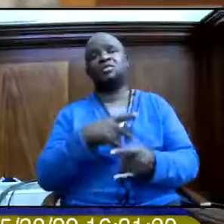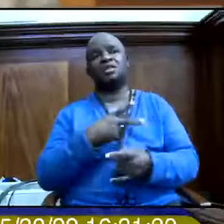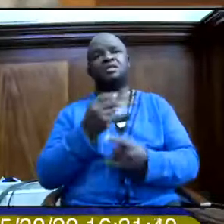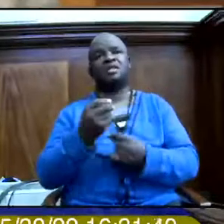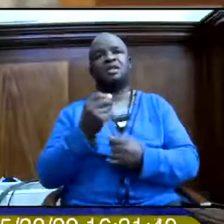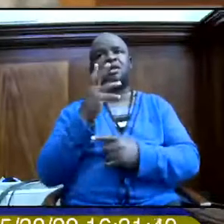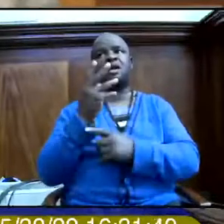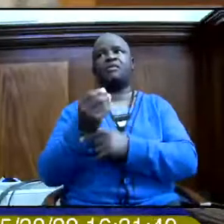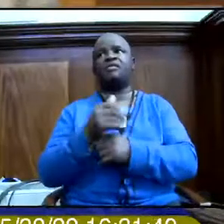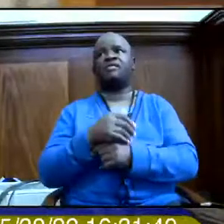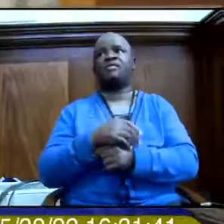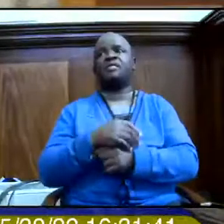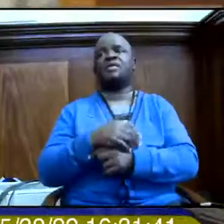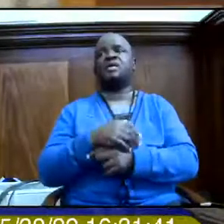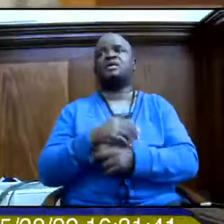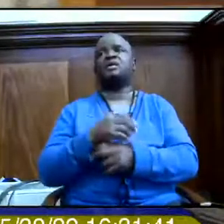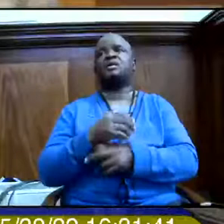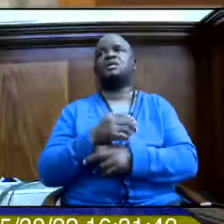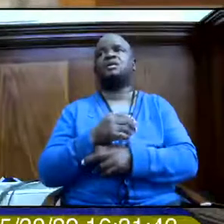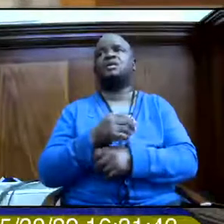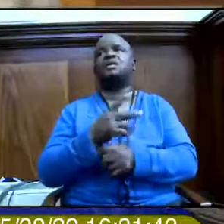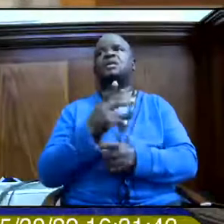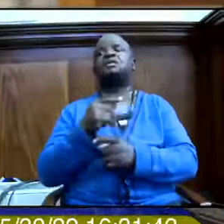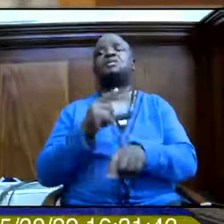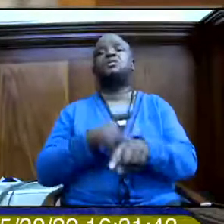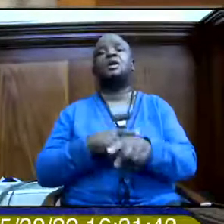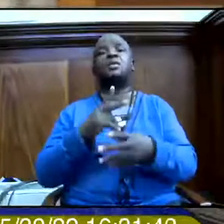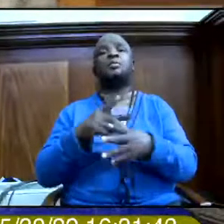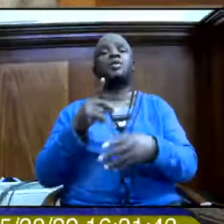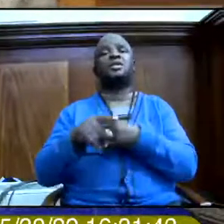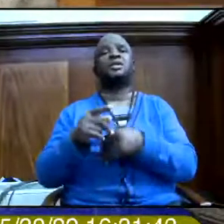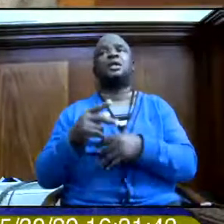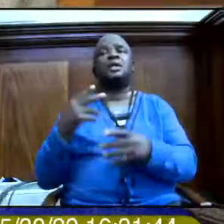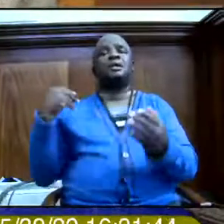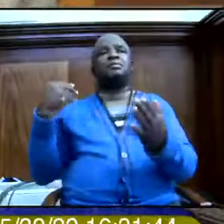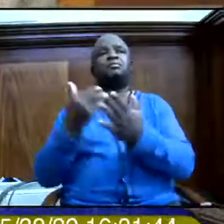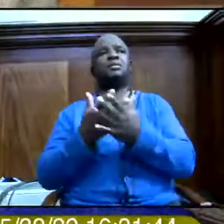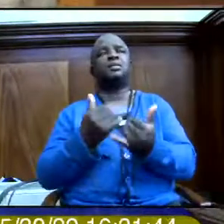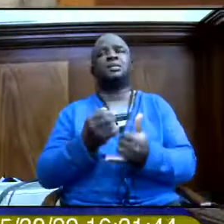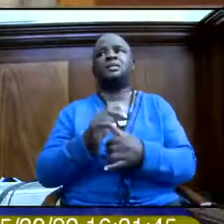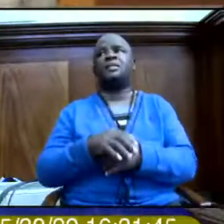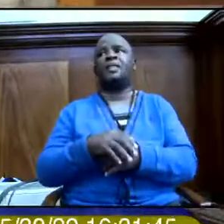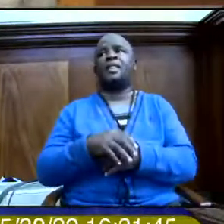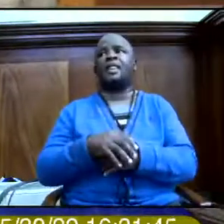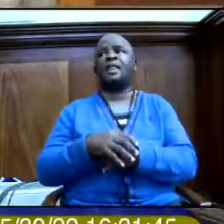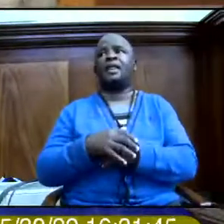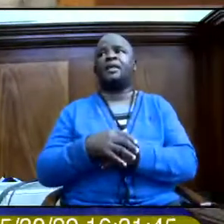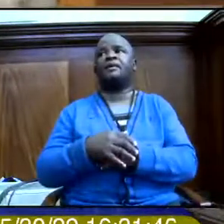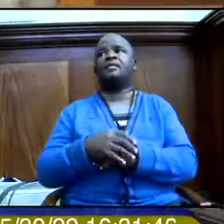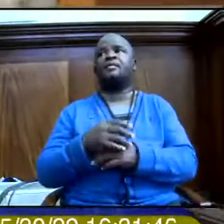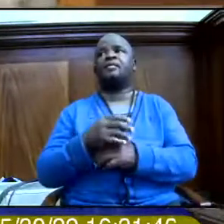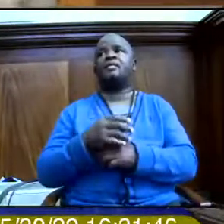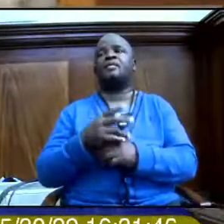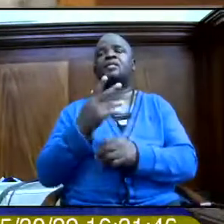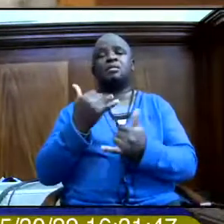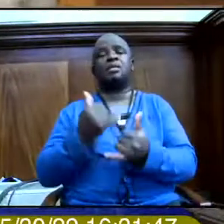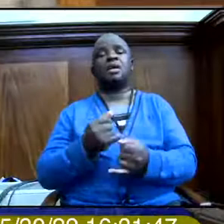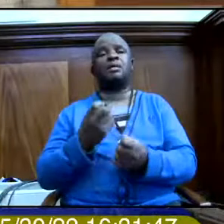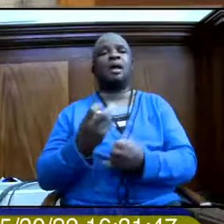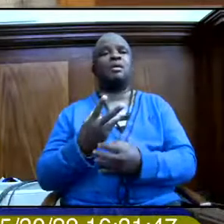state from whenever the project was started how many interns have we had how many do we have